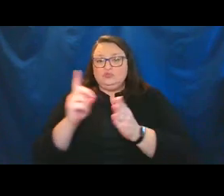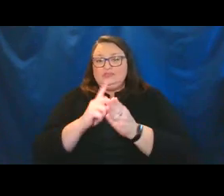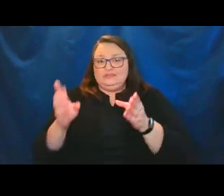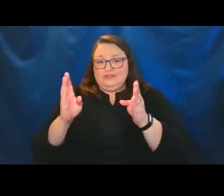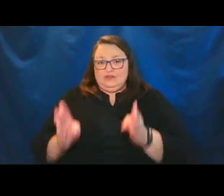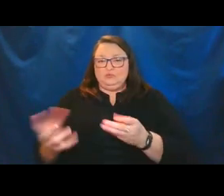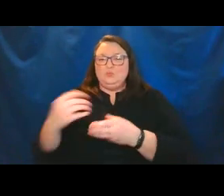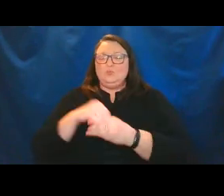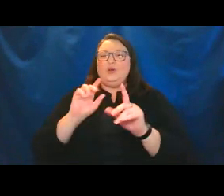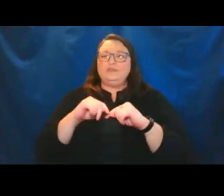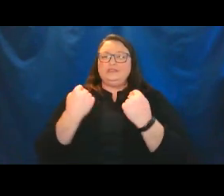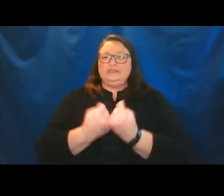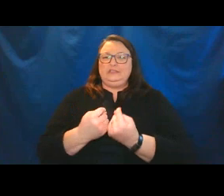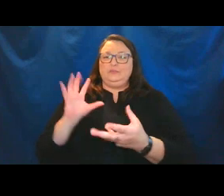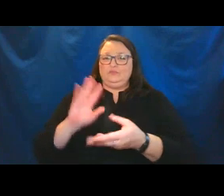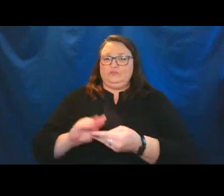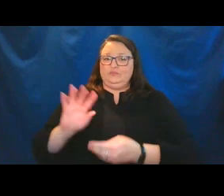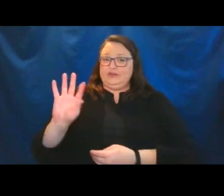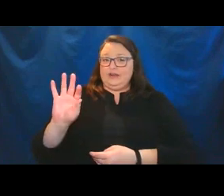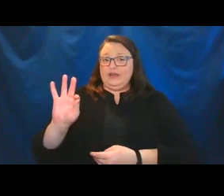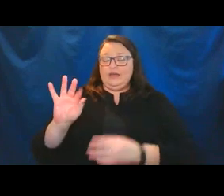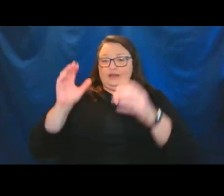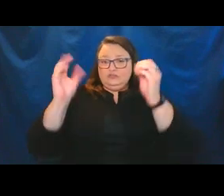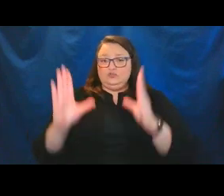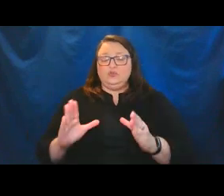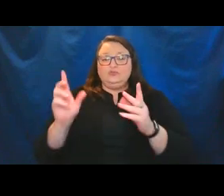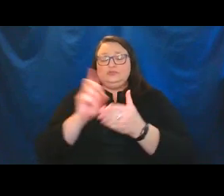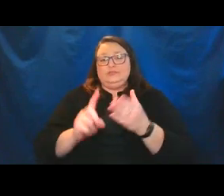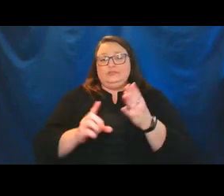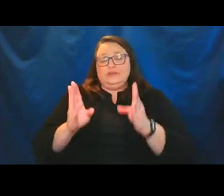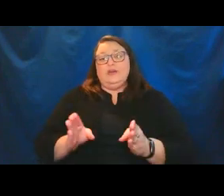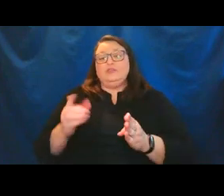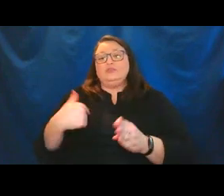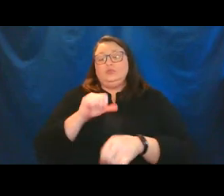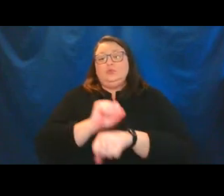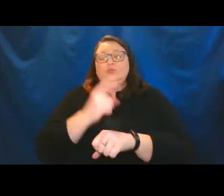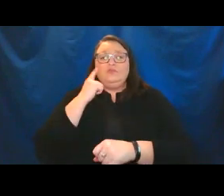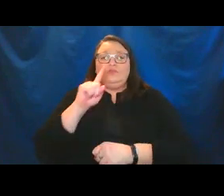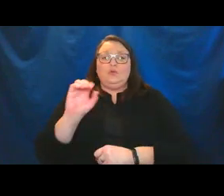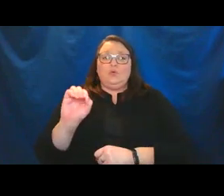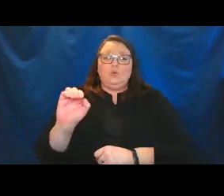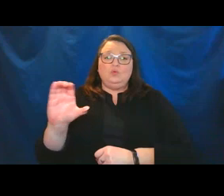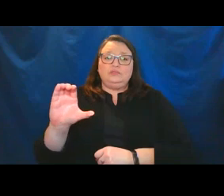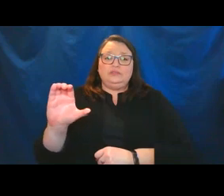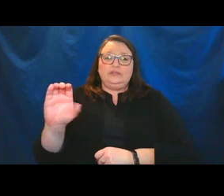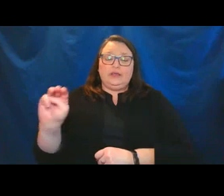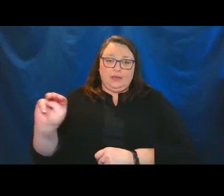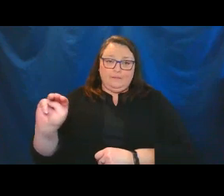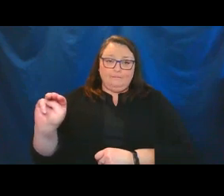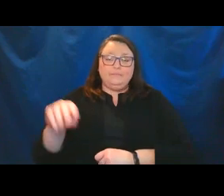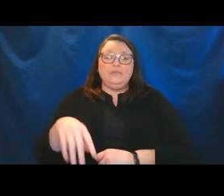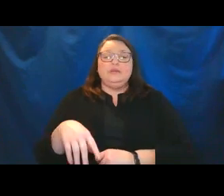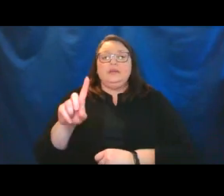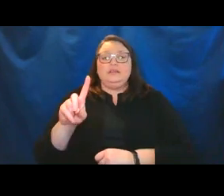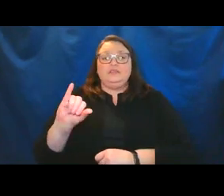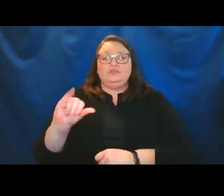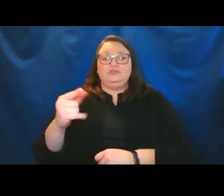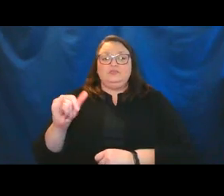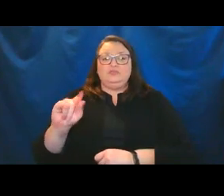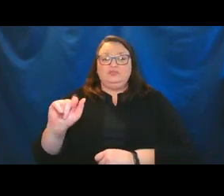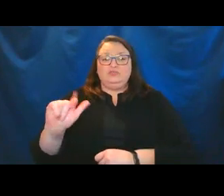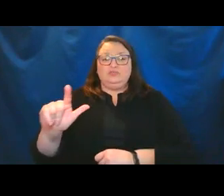team of 9 of instructional designers that work for OCM and the Digital Coast. And so we have